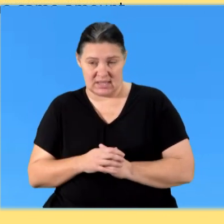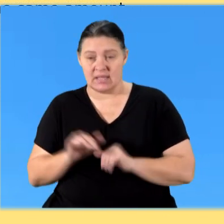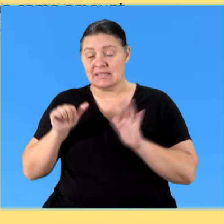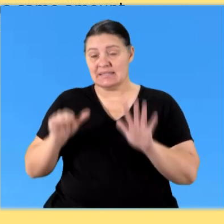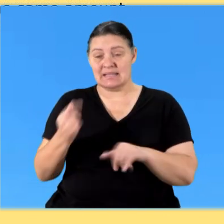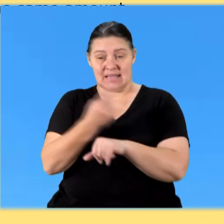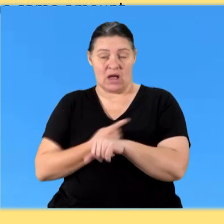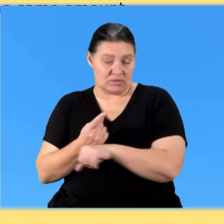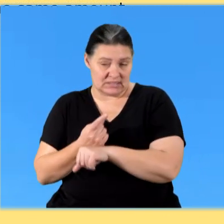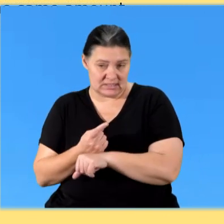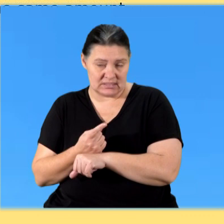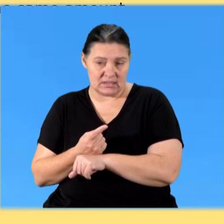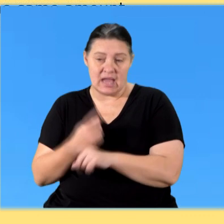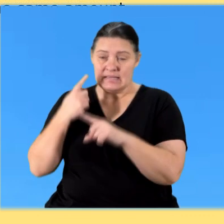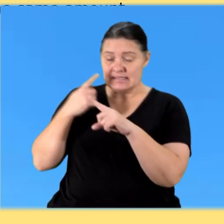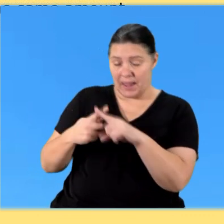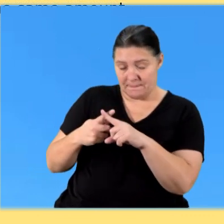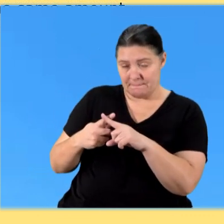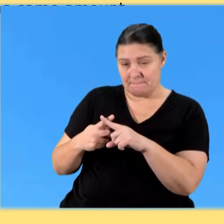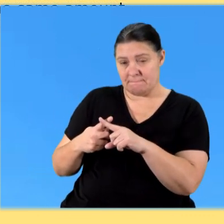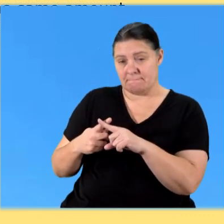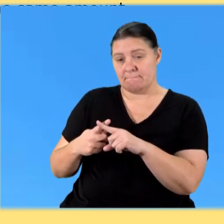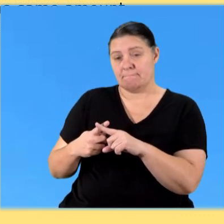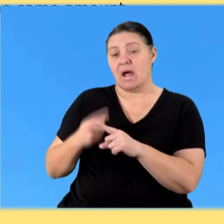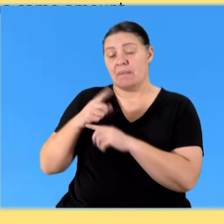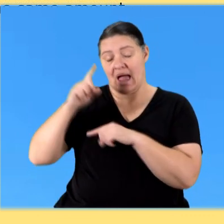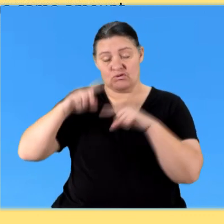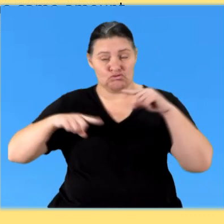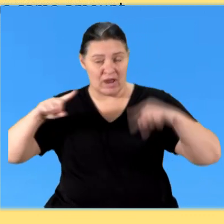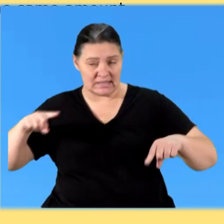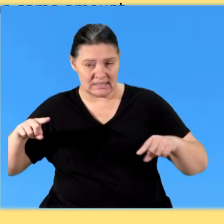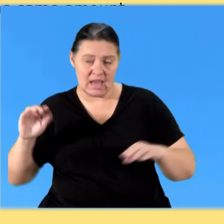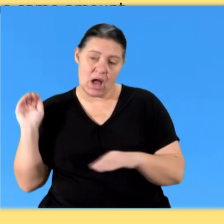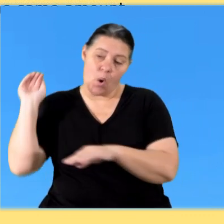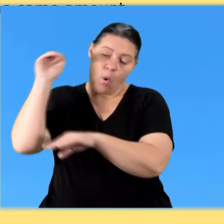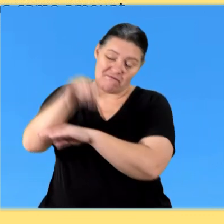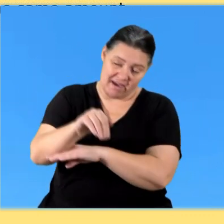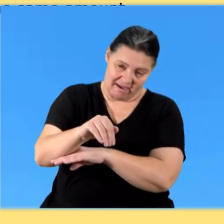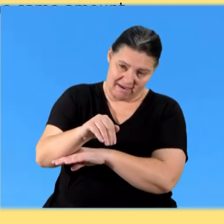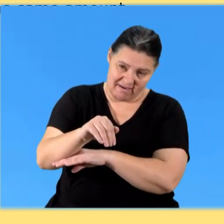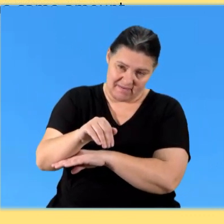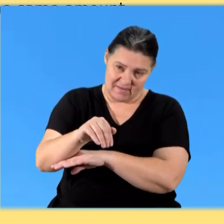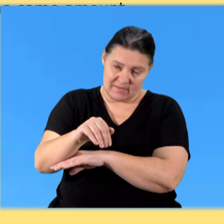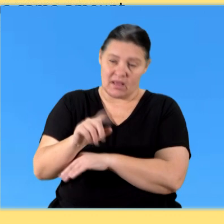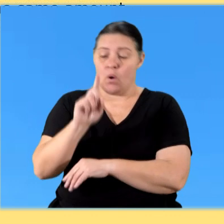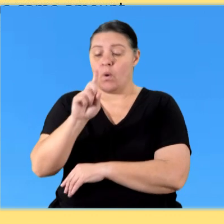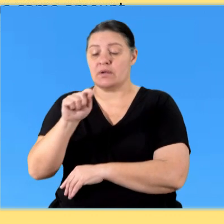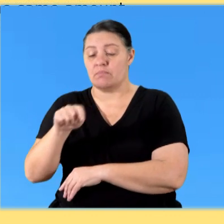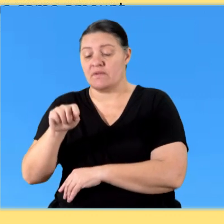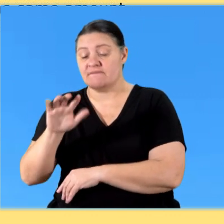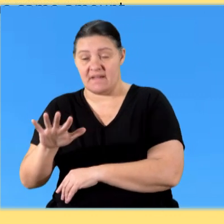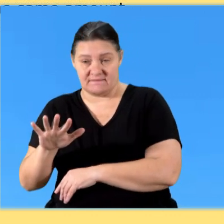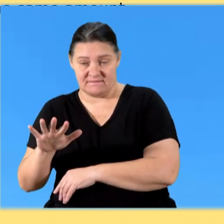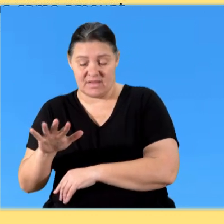say those 6 hours multiplied by the rate above. Remember, the rate is